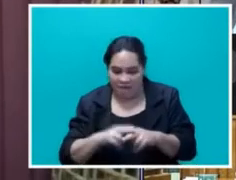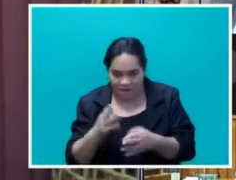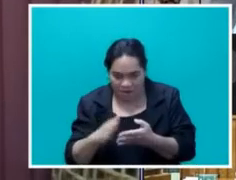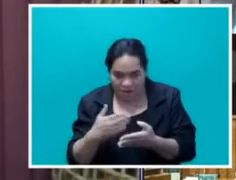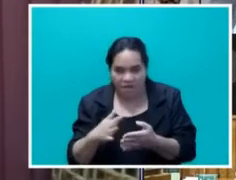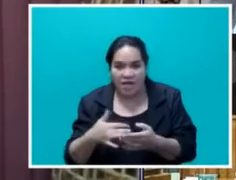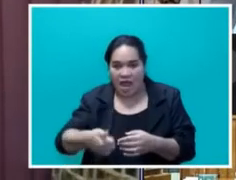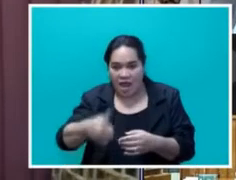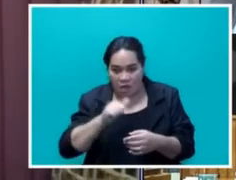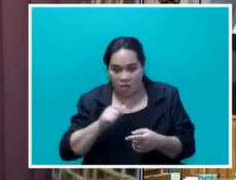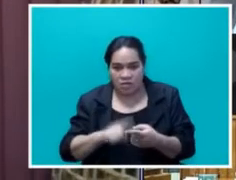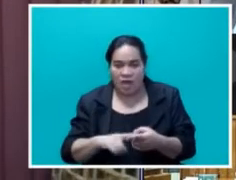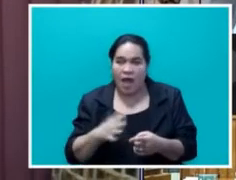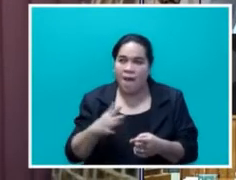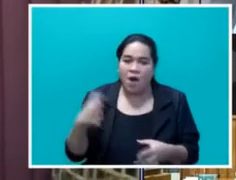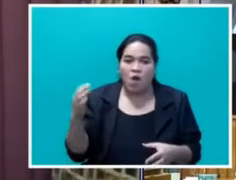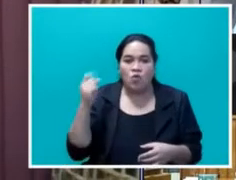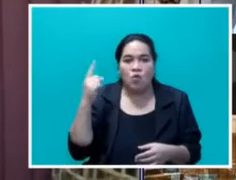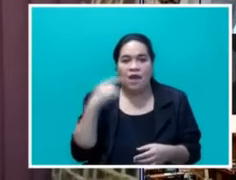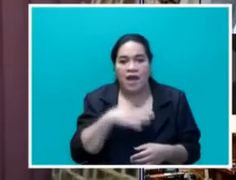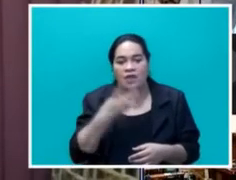allowances amounting to around